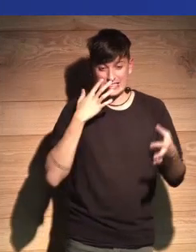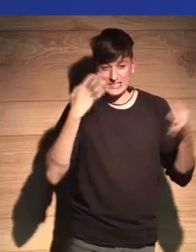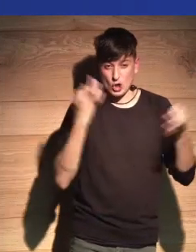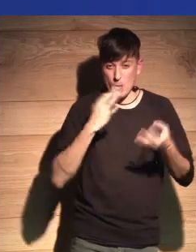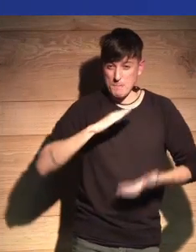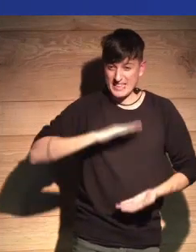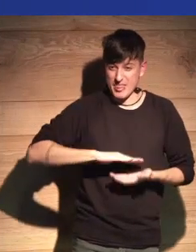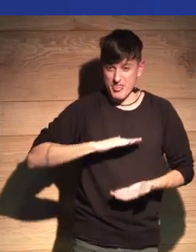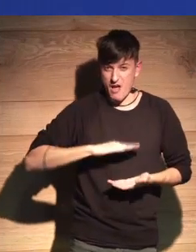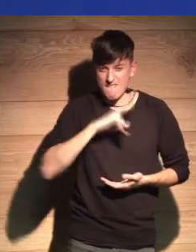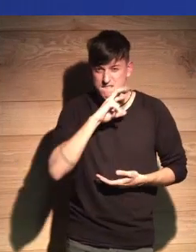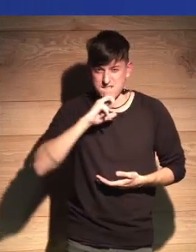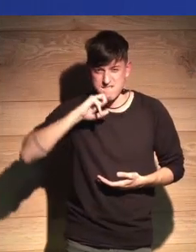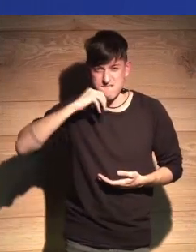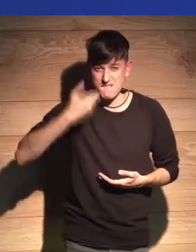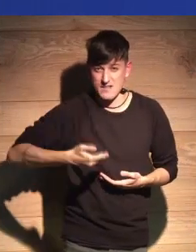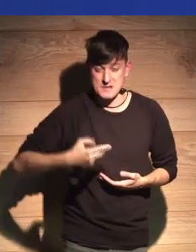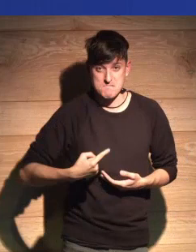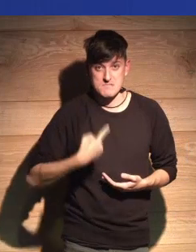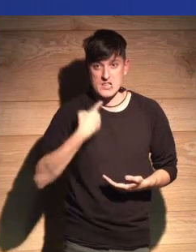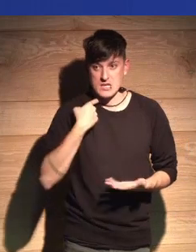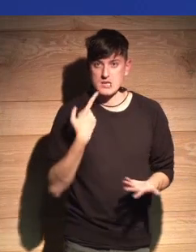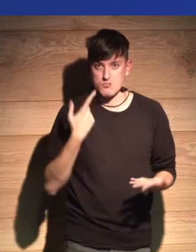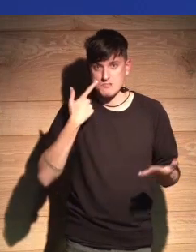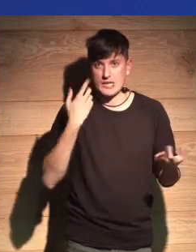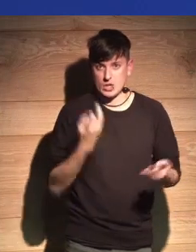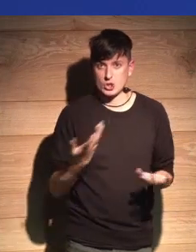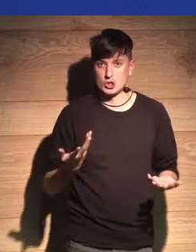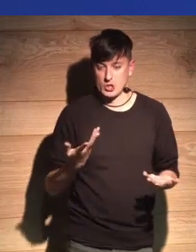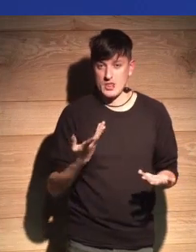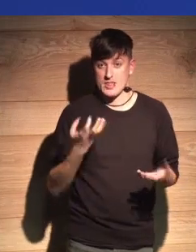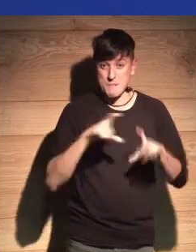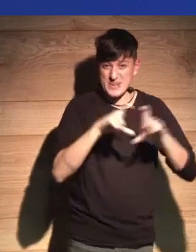losing valuable competition